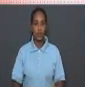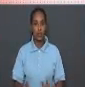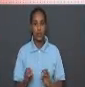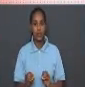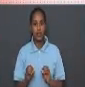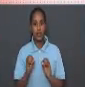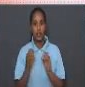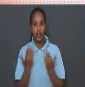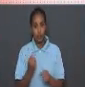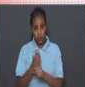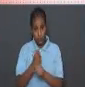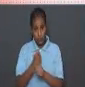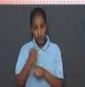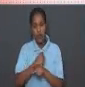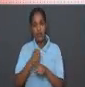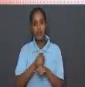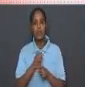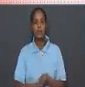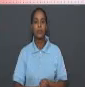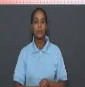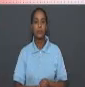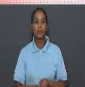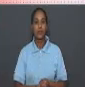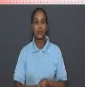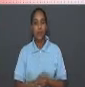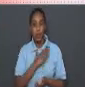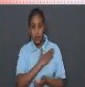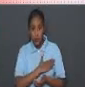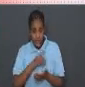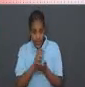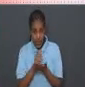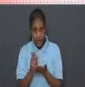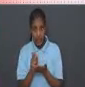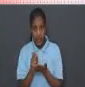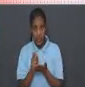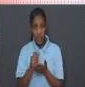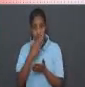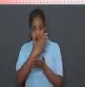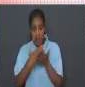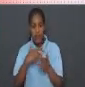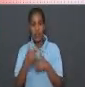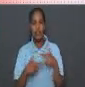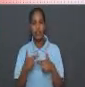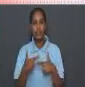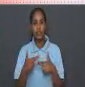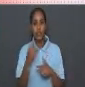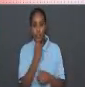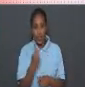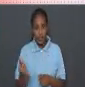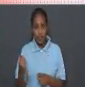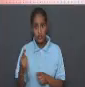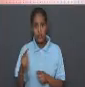Students, let us do an activity. Please write the half reaction for